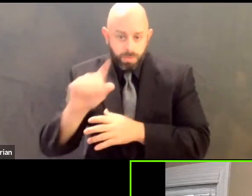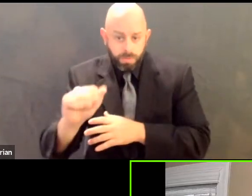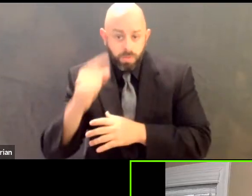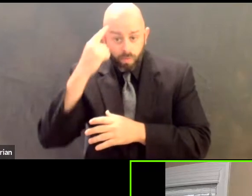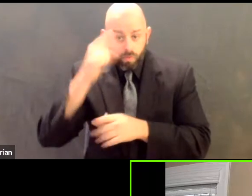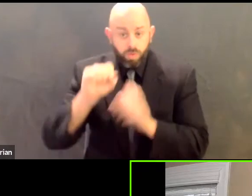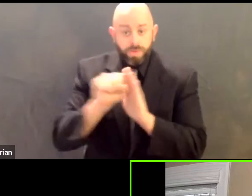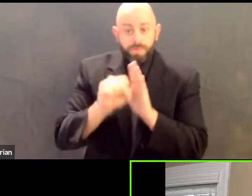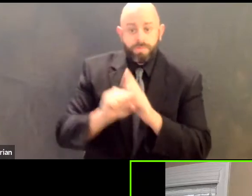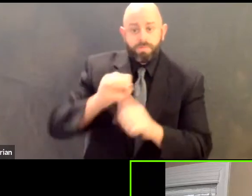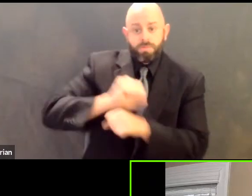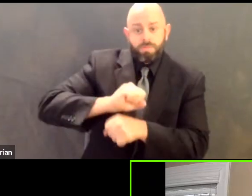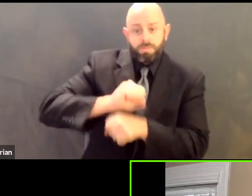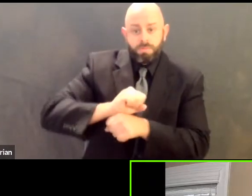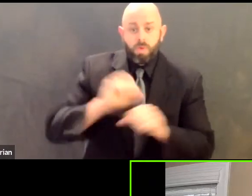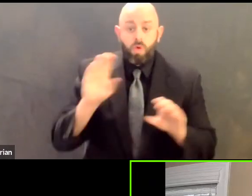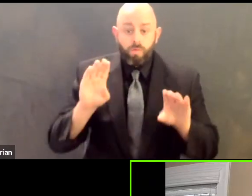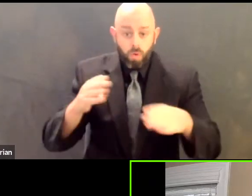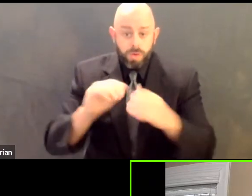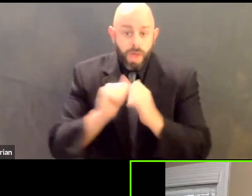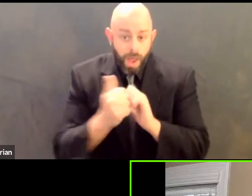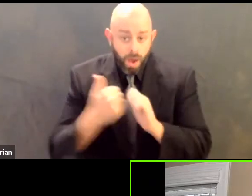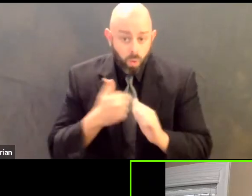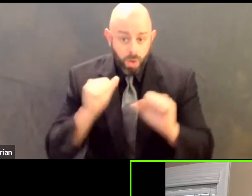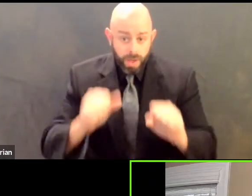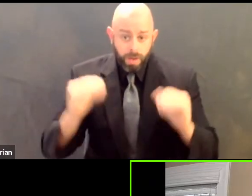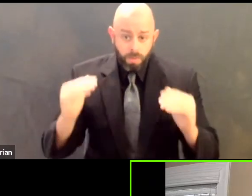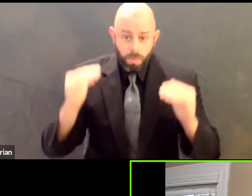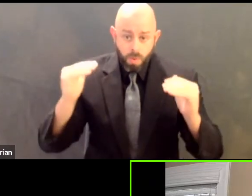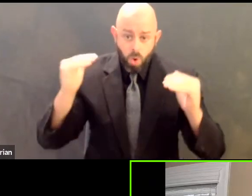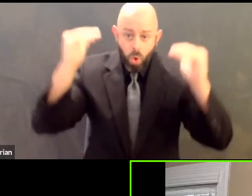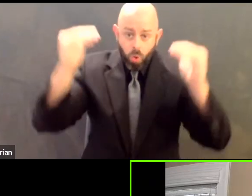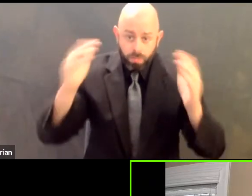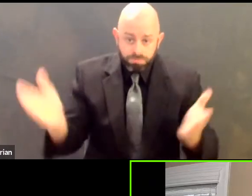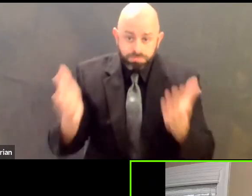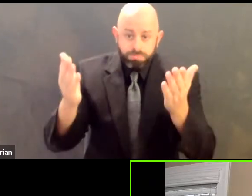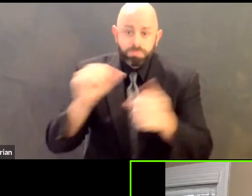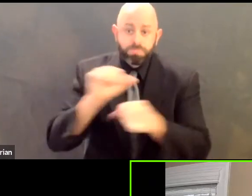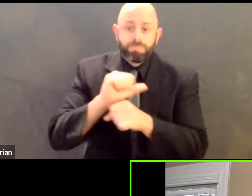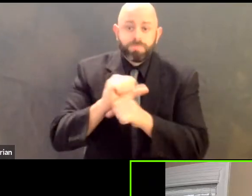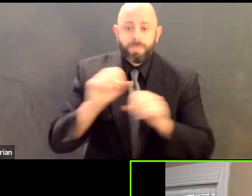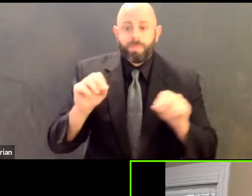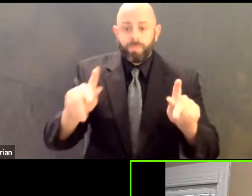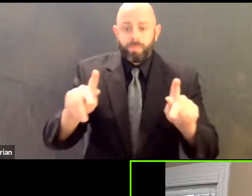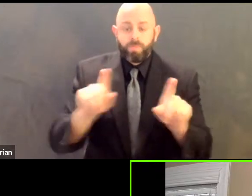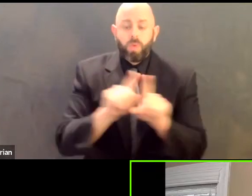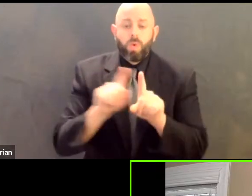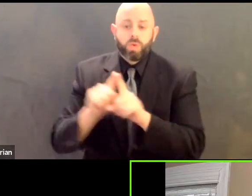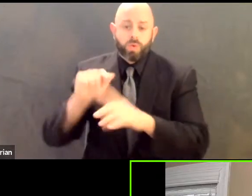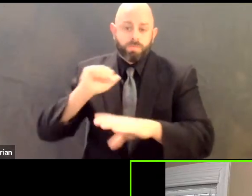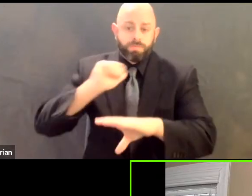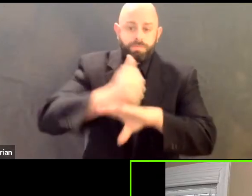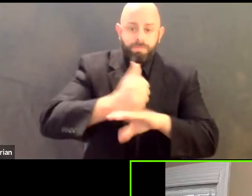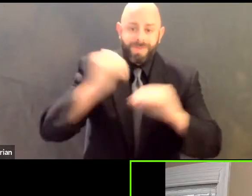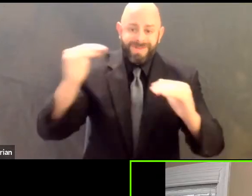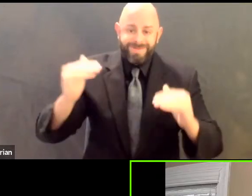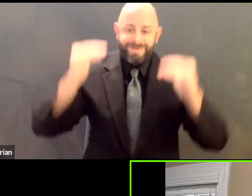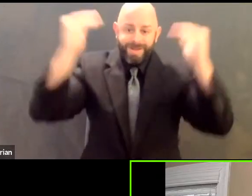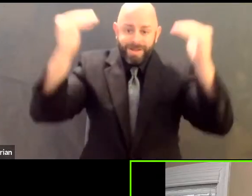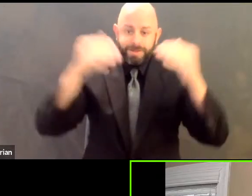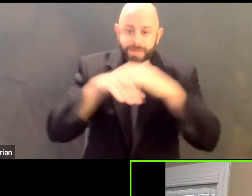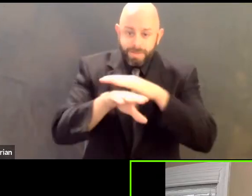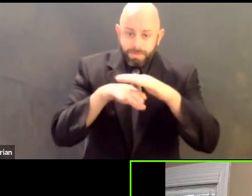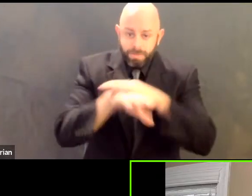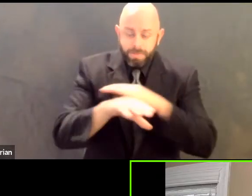employment, focusing on ways to promote employment opportunities. We have also implemented enhanced accessibility of the